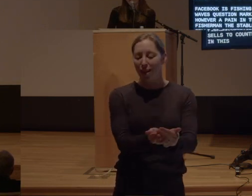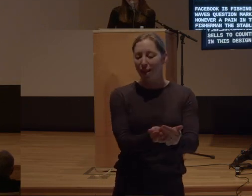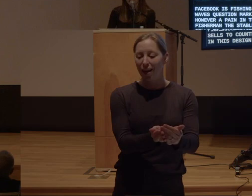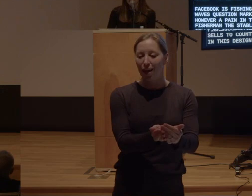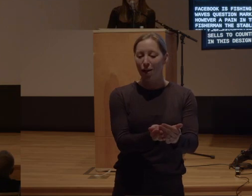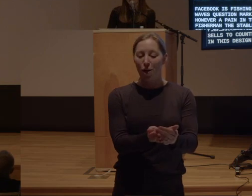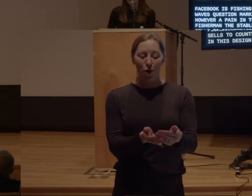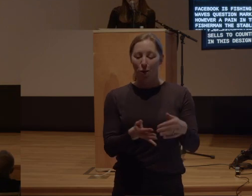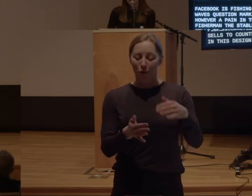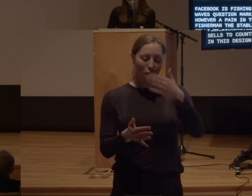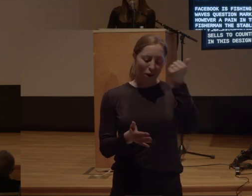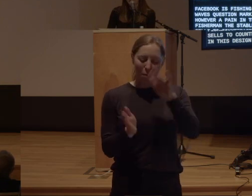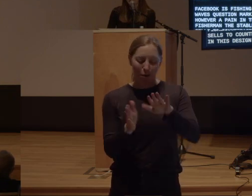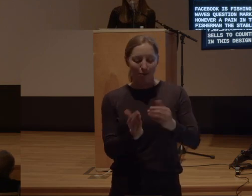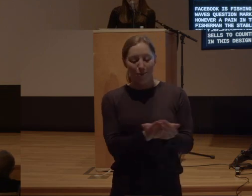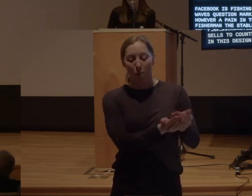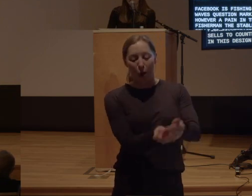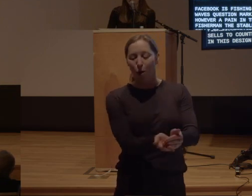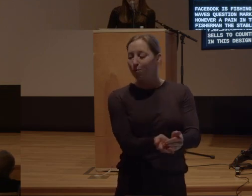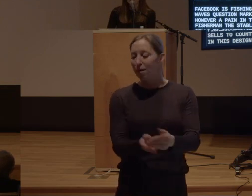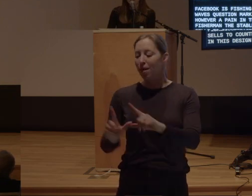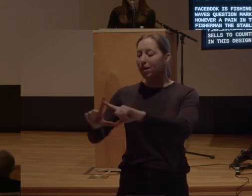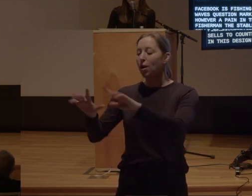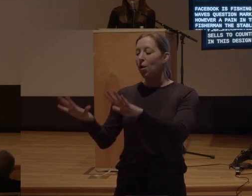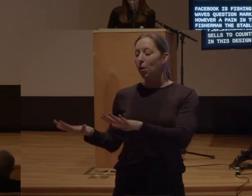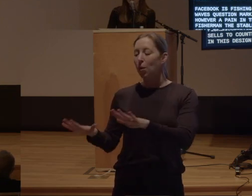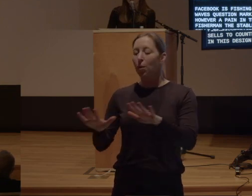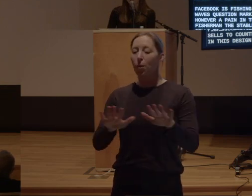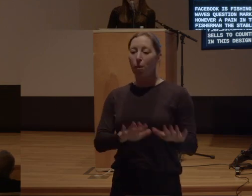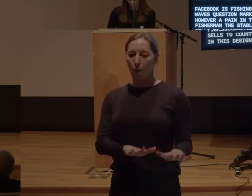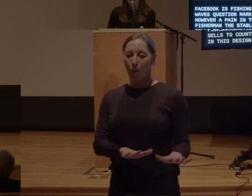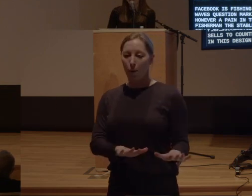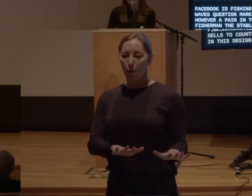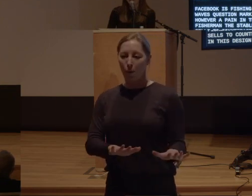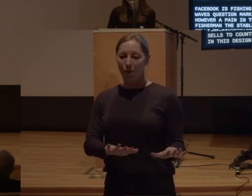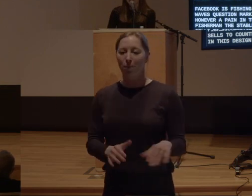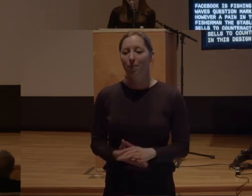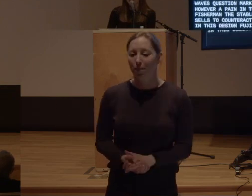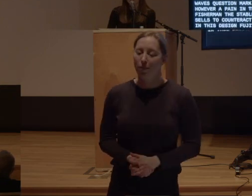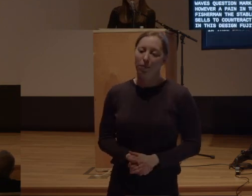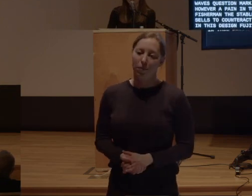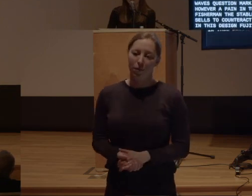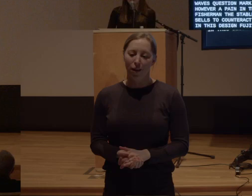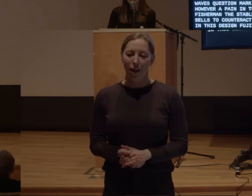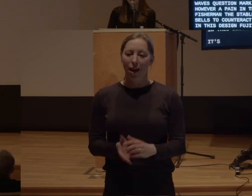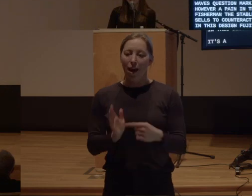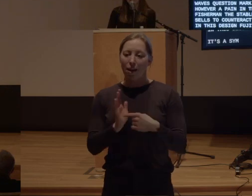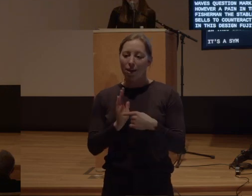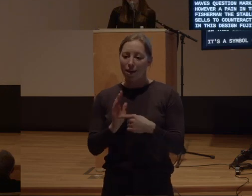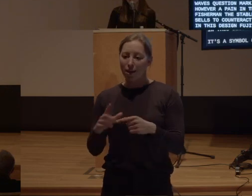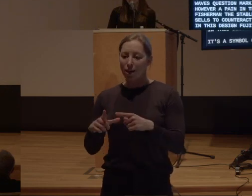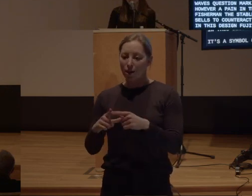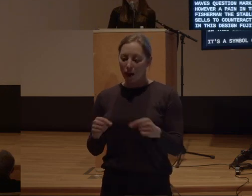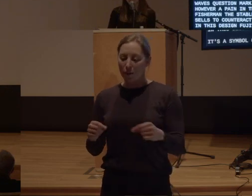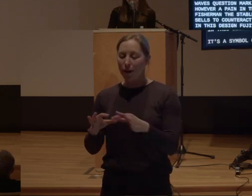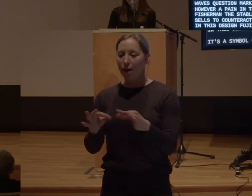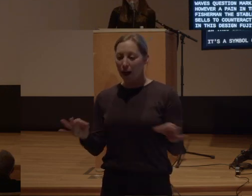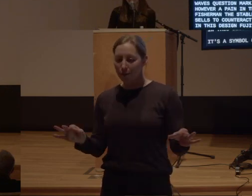Fuji, whose name can also be written in Japanese characters to mean no death, is a symbol of salvation.